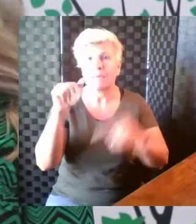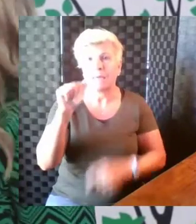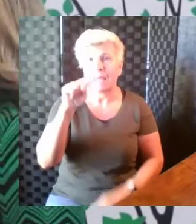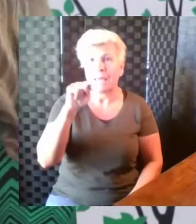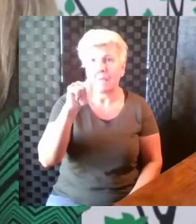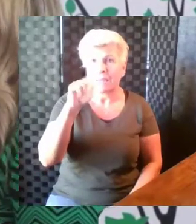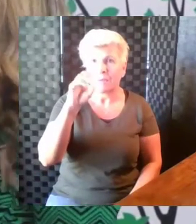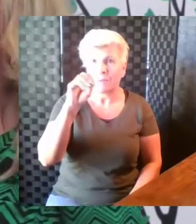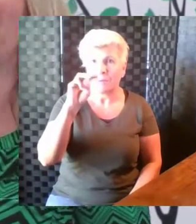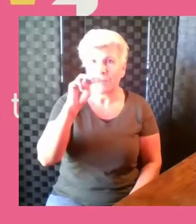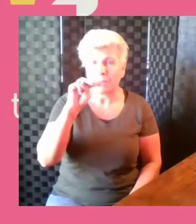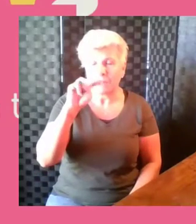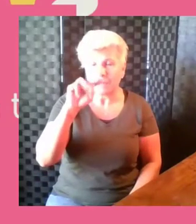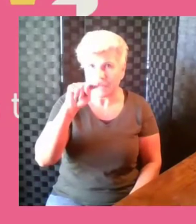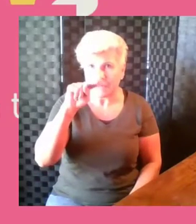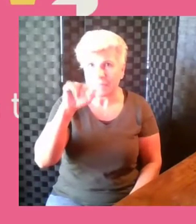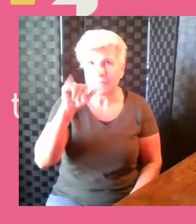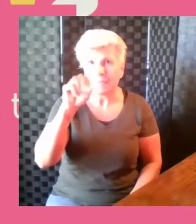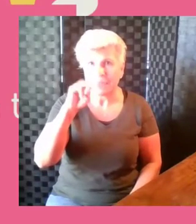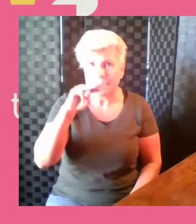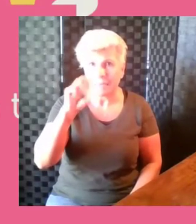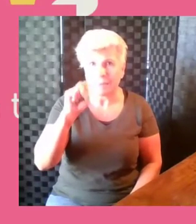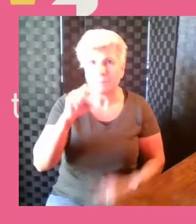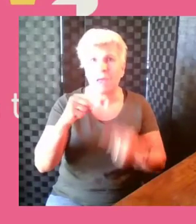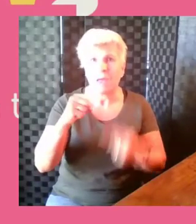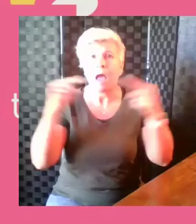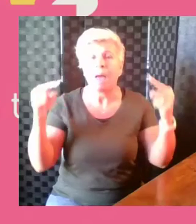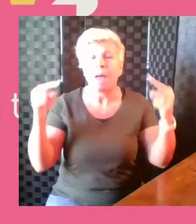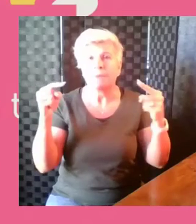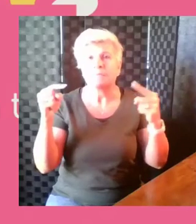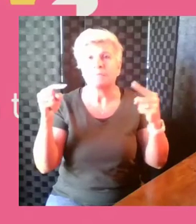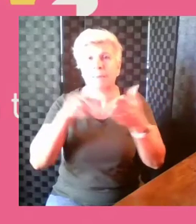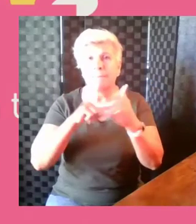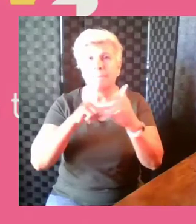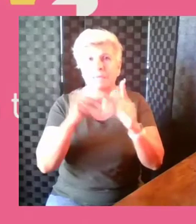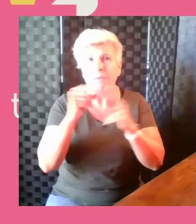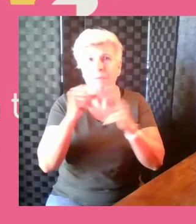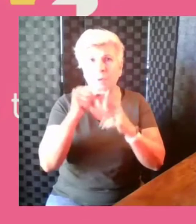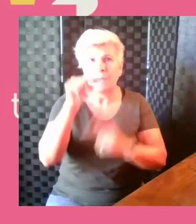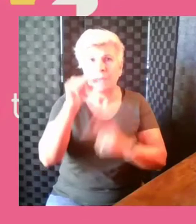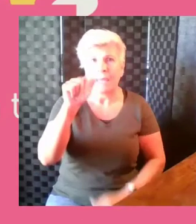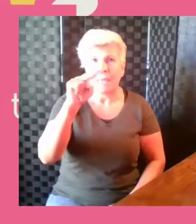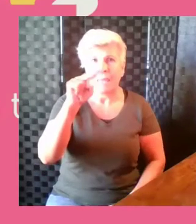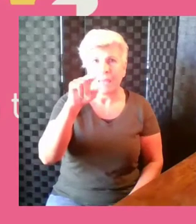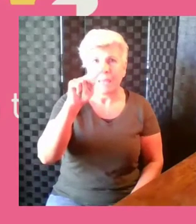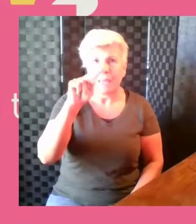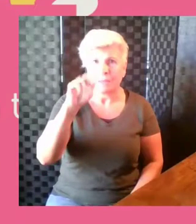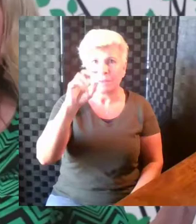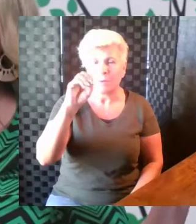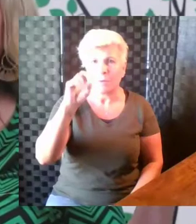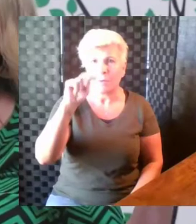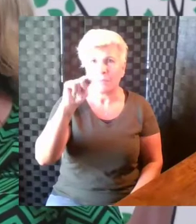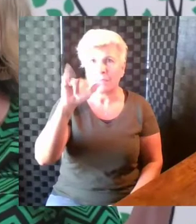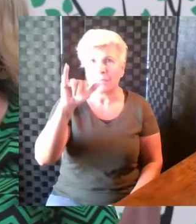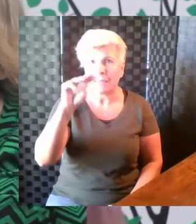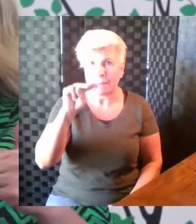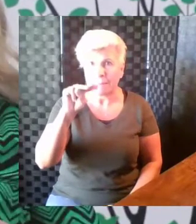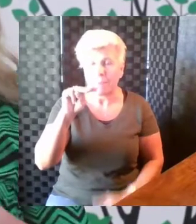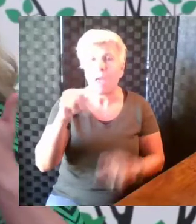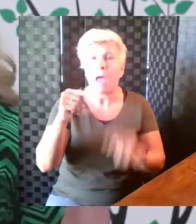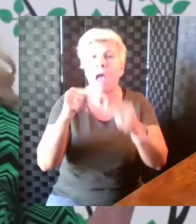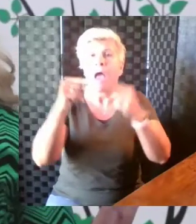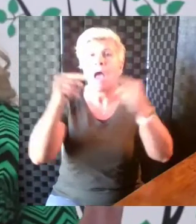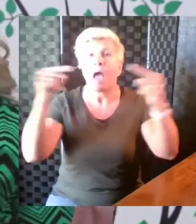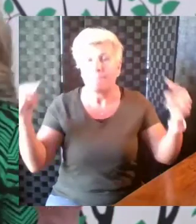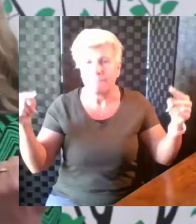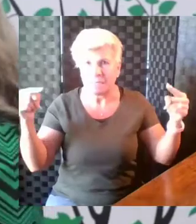Antonyms are words with the opposite meaning. Do that with me. Opposite. So they're not the same meaning, they're